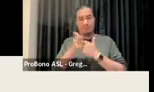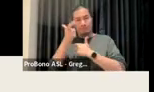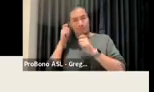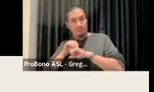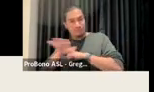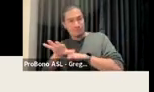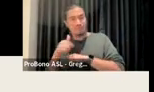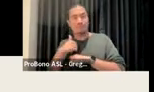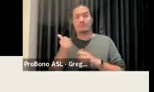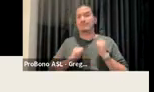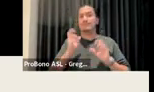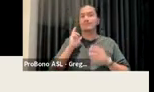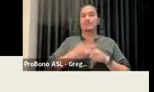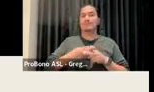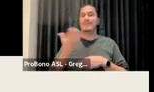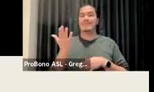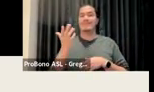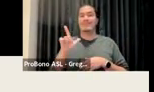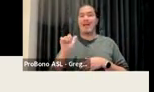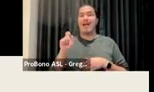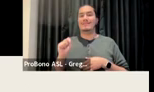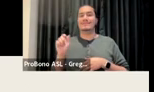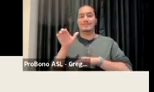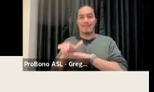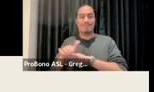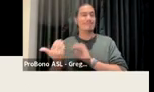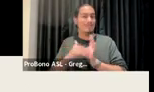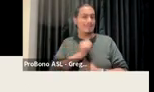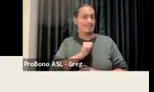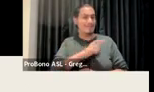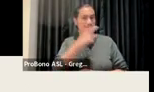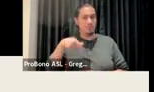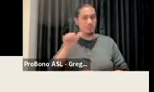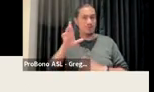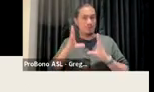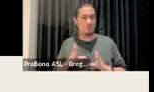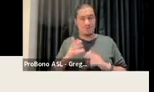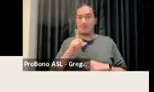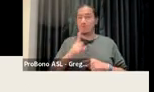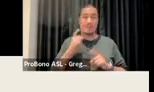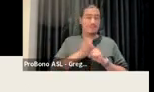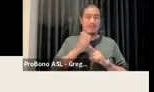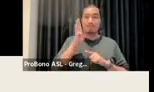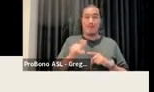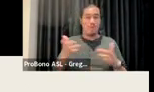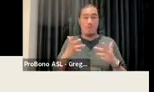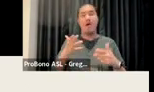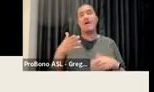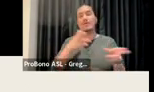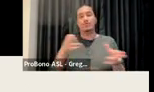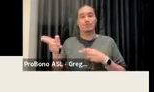play called Last Night that, again, I am a queer person. I was very strongly affected by the Pulse shooting. And so I wrote Last